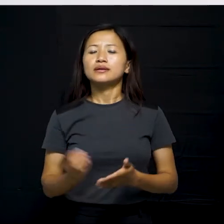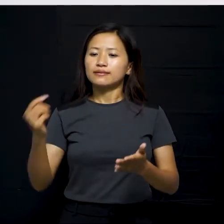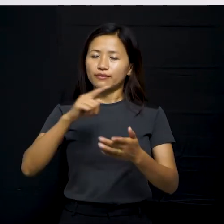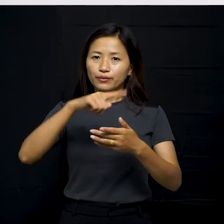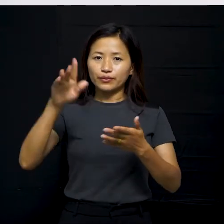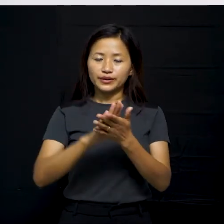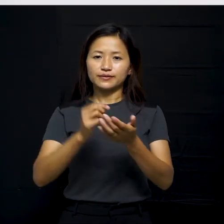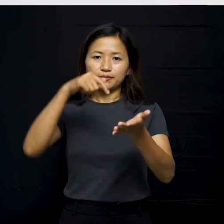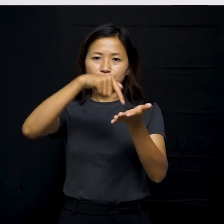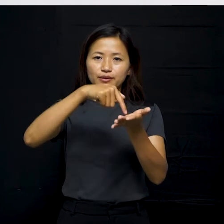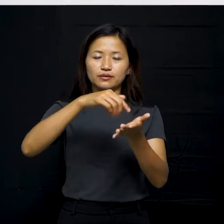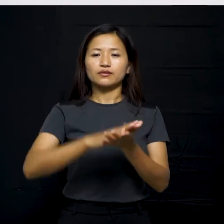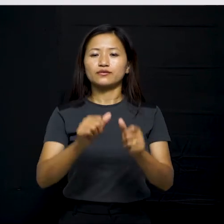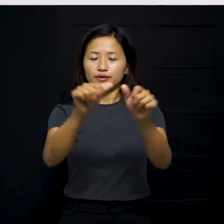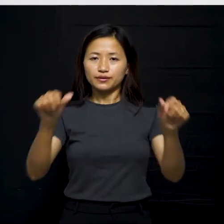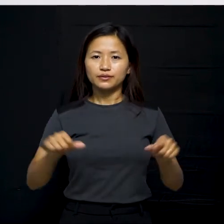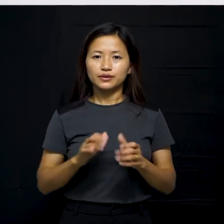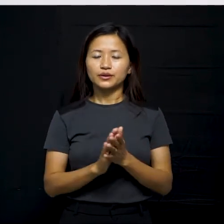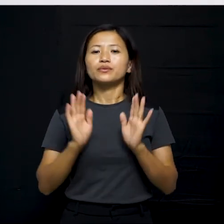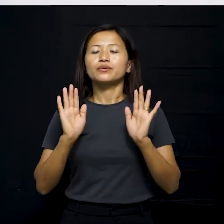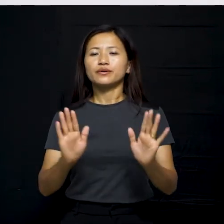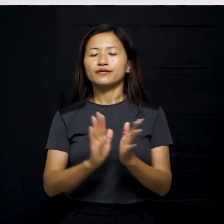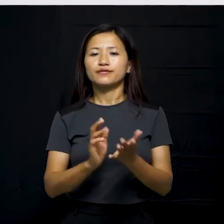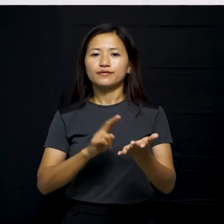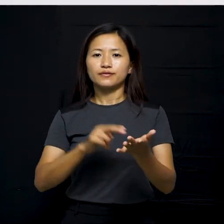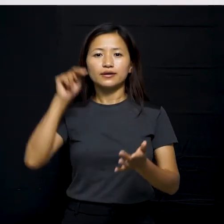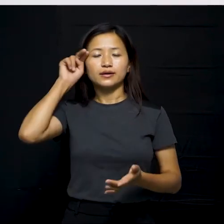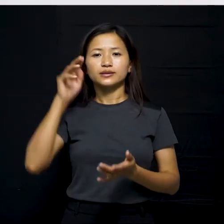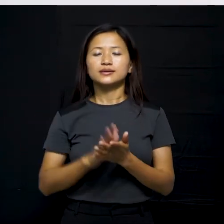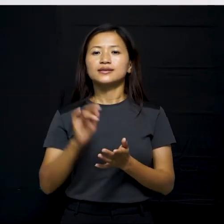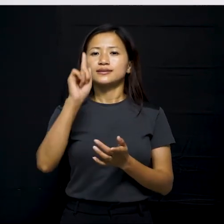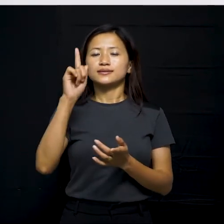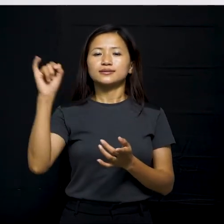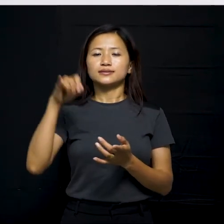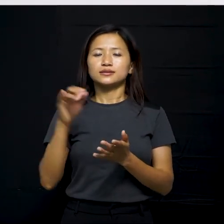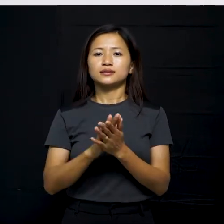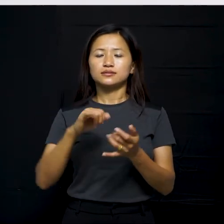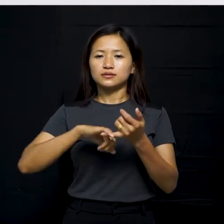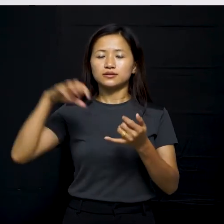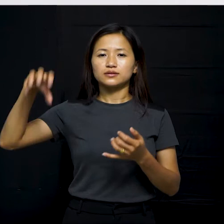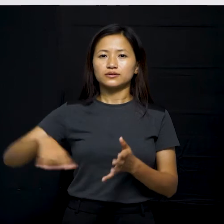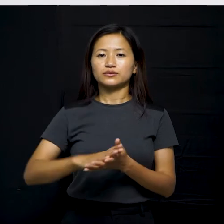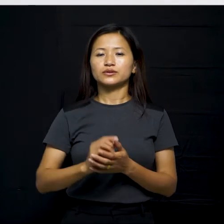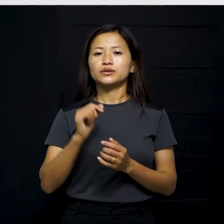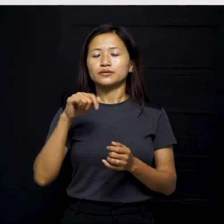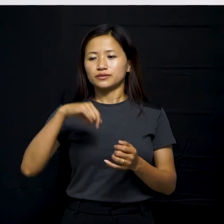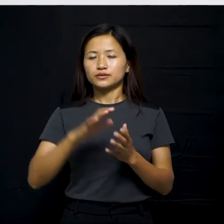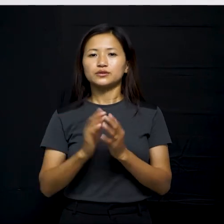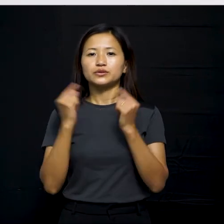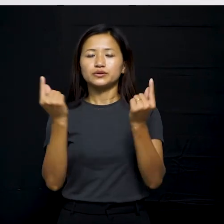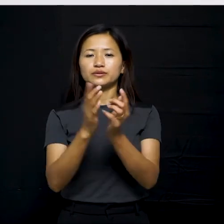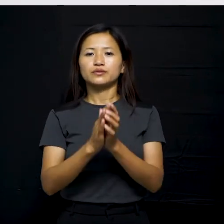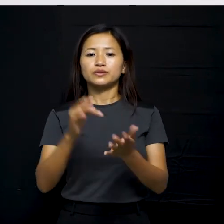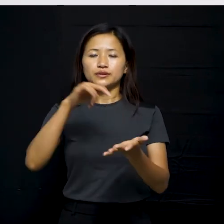middle of all these areas, we have Nagaland, and Nagaland is the 16th state of Indian Union, and it is in